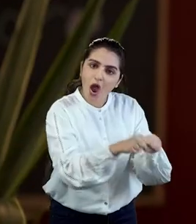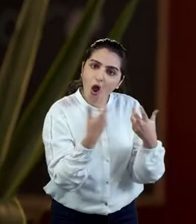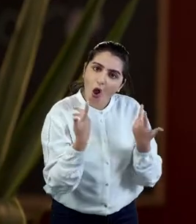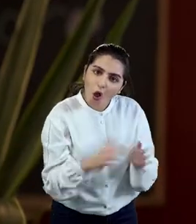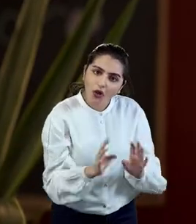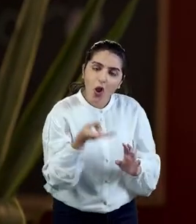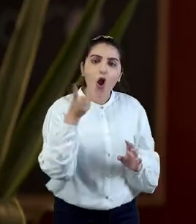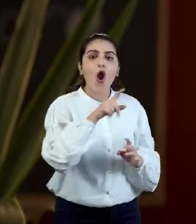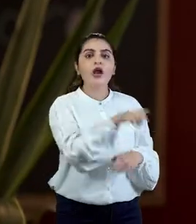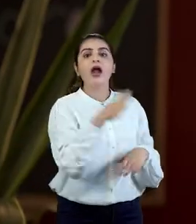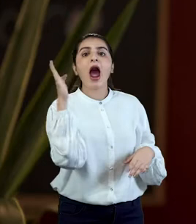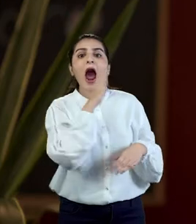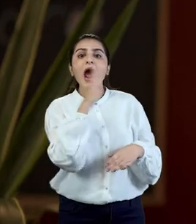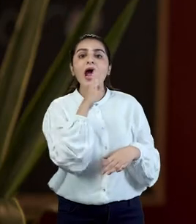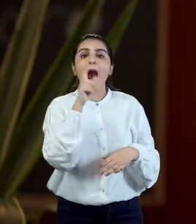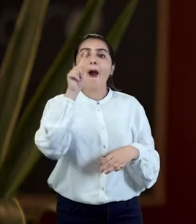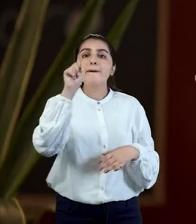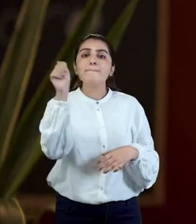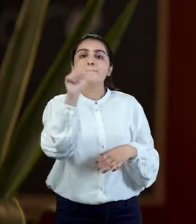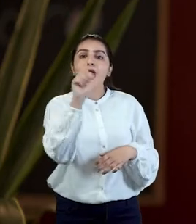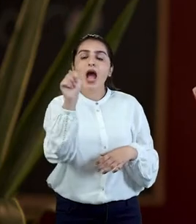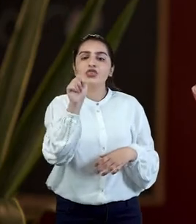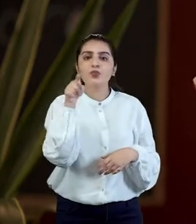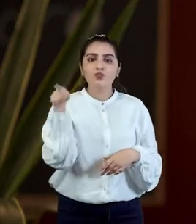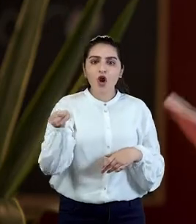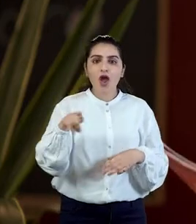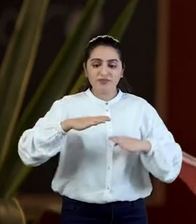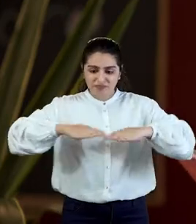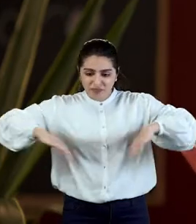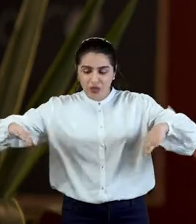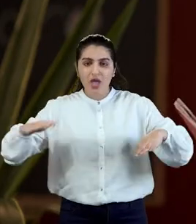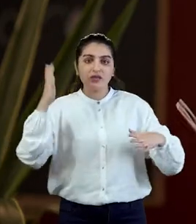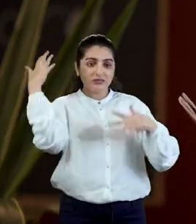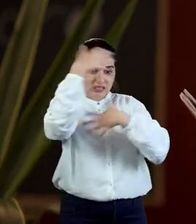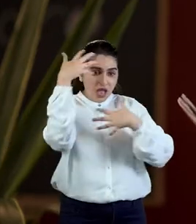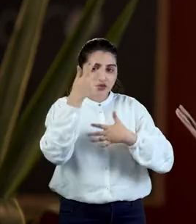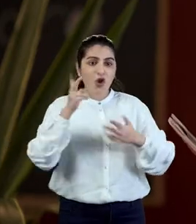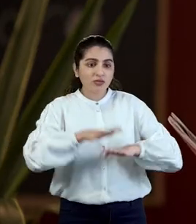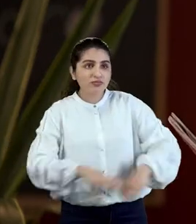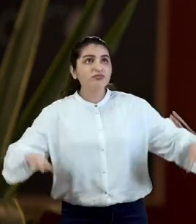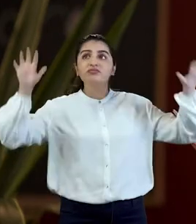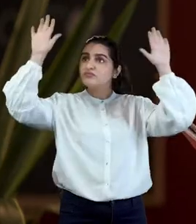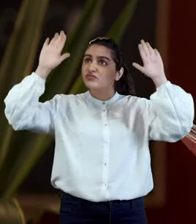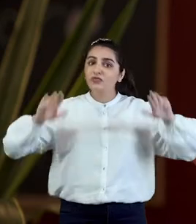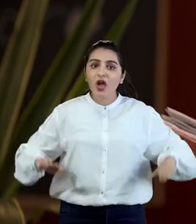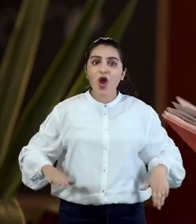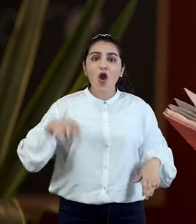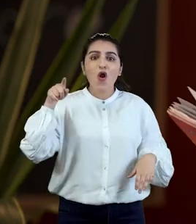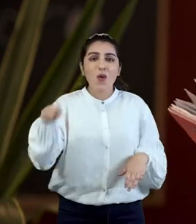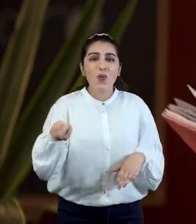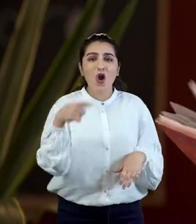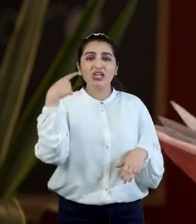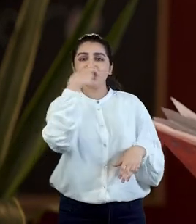in a net and took her to his green bathroom. The bath, basin, walls and floor were covered in the